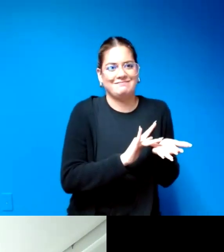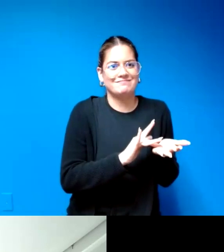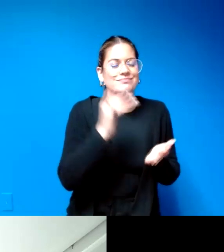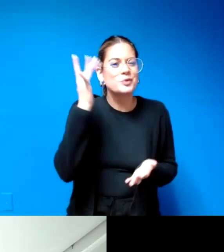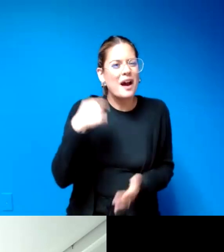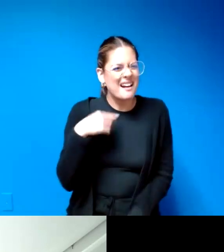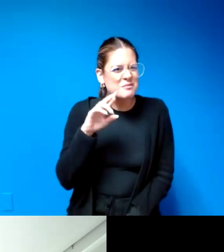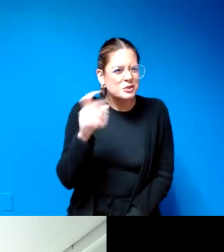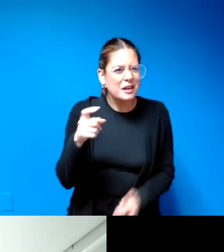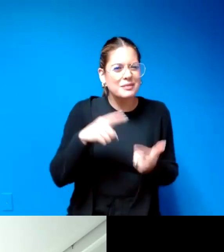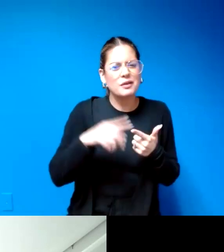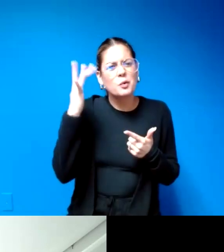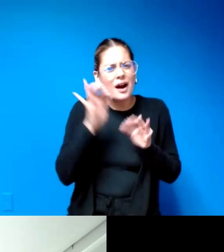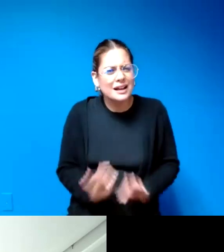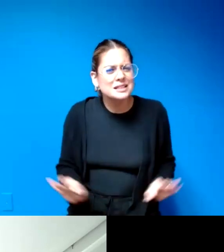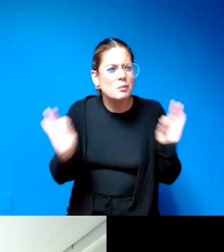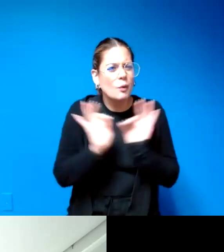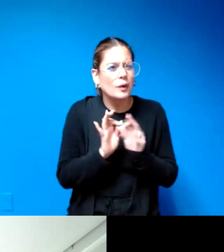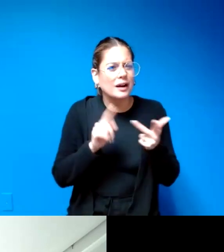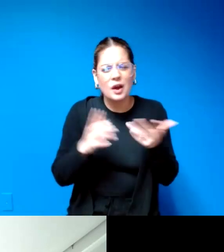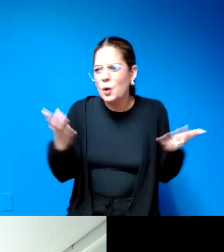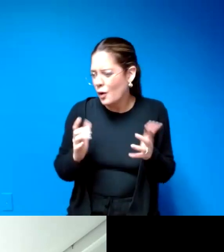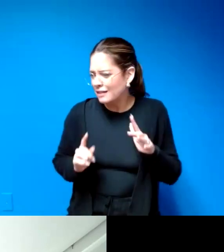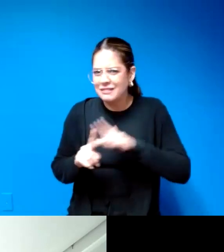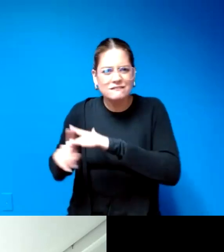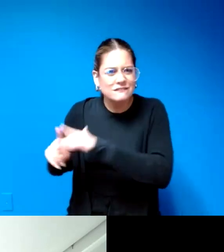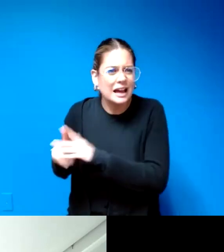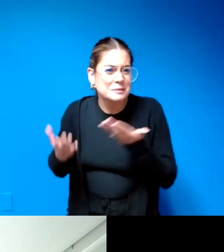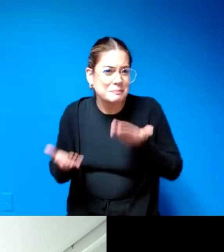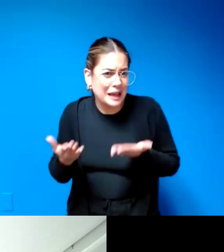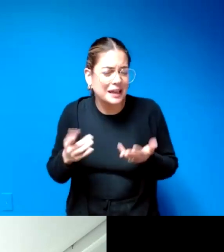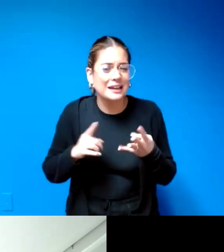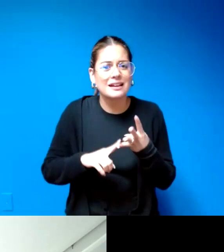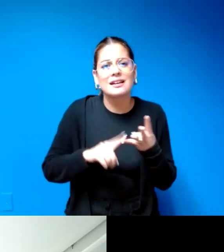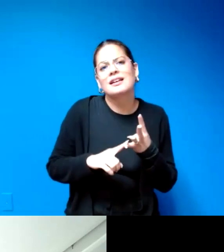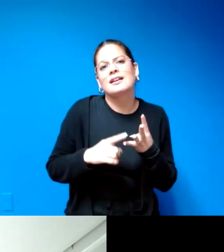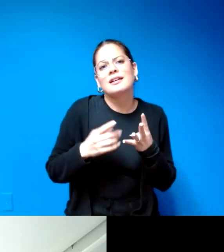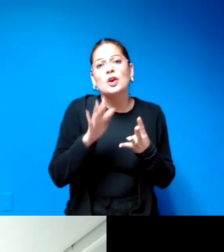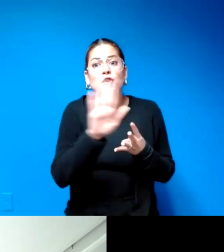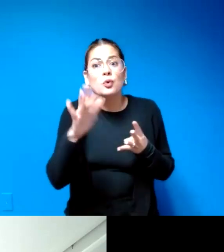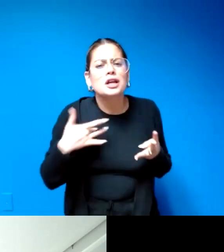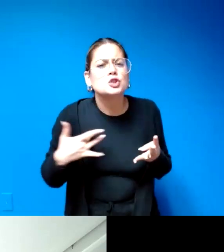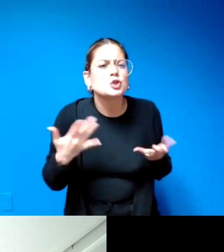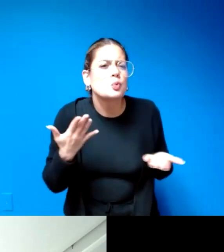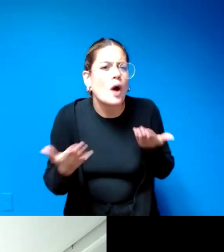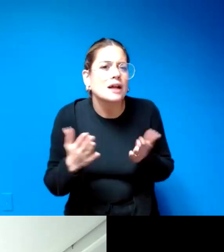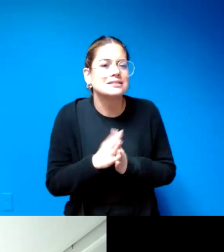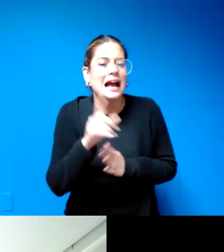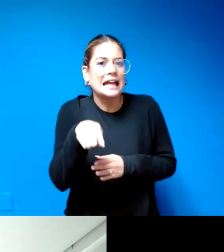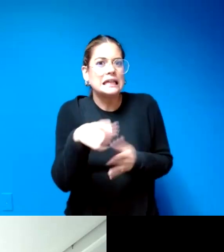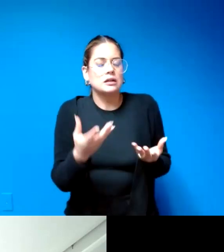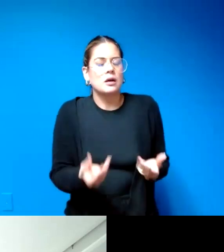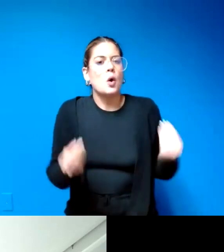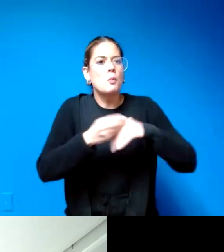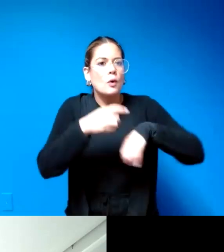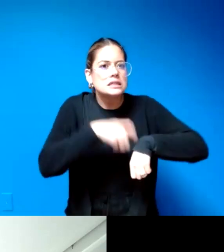really important, what the side effects are, how it might, what are your concerns? I needed to have enough time to